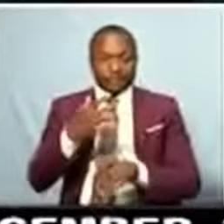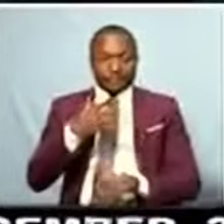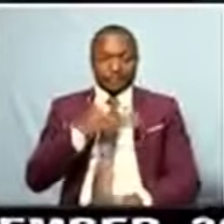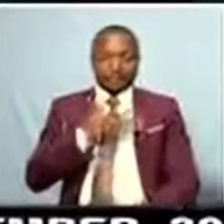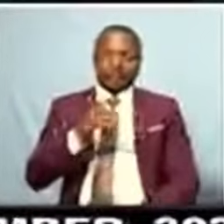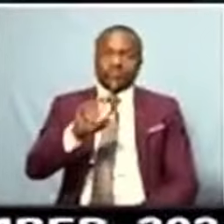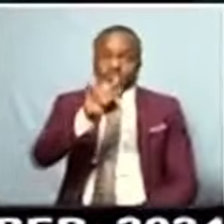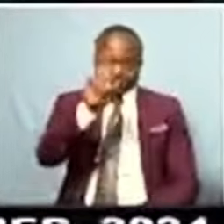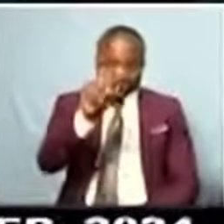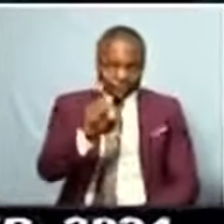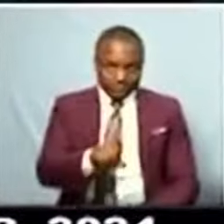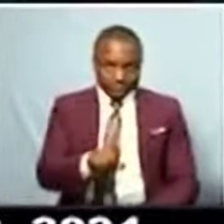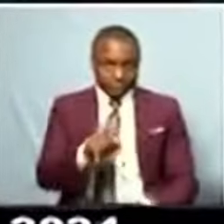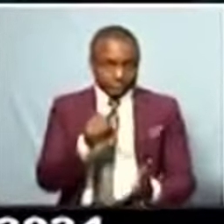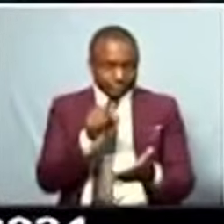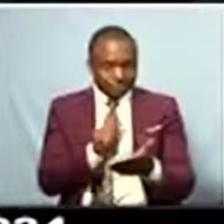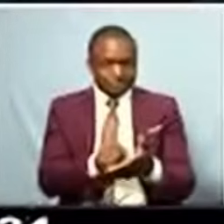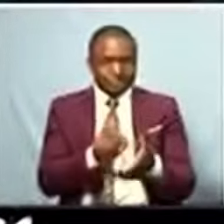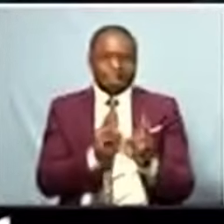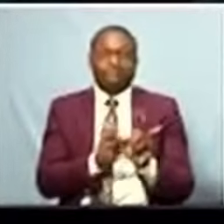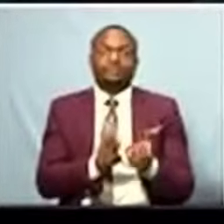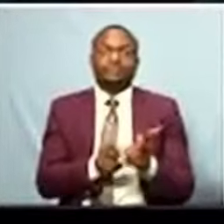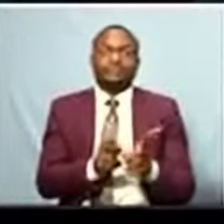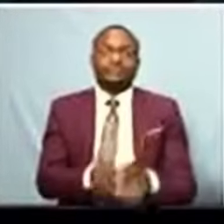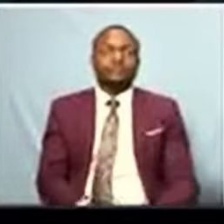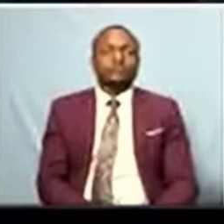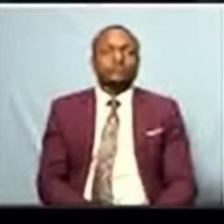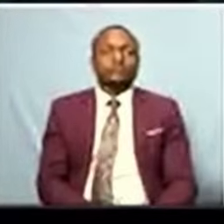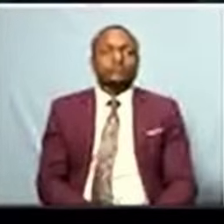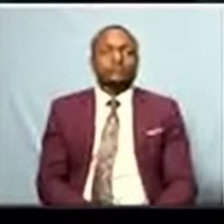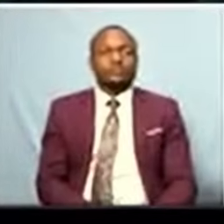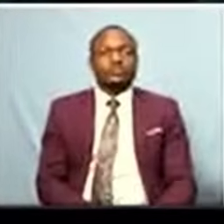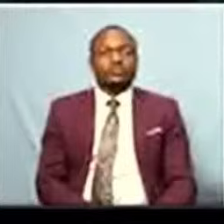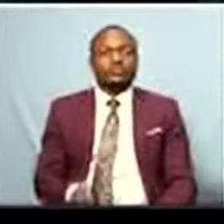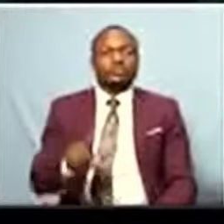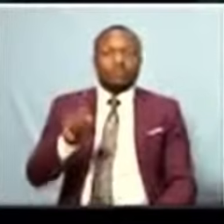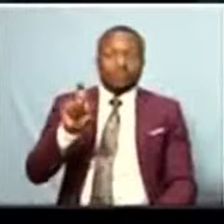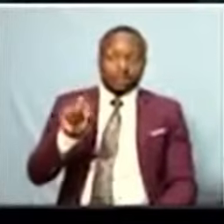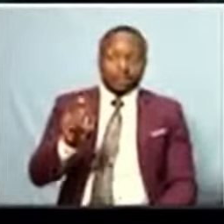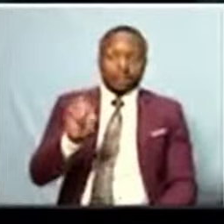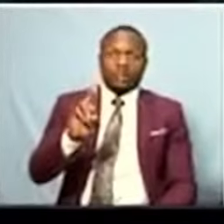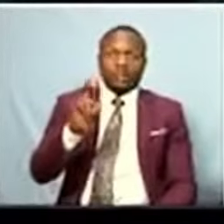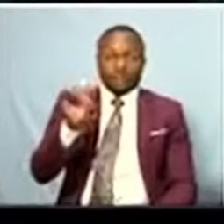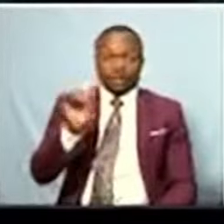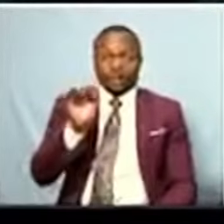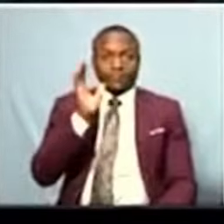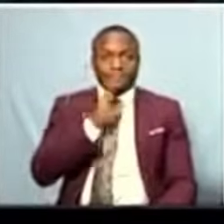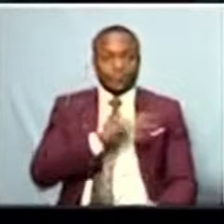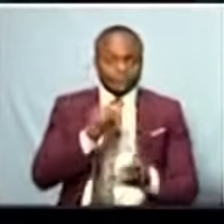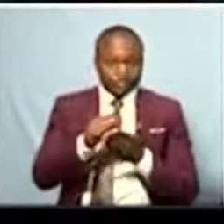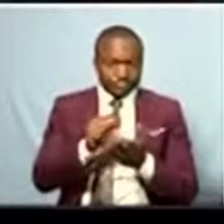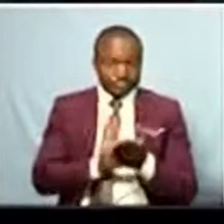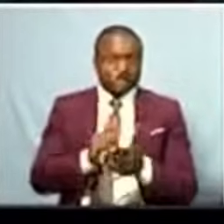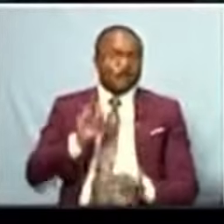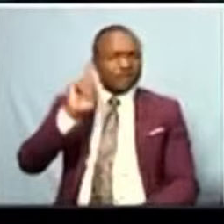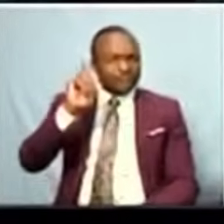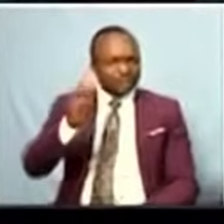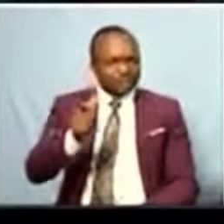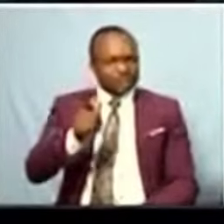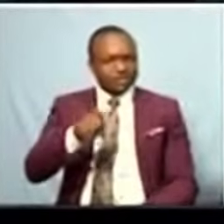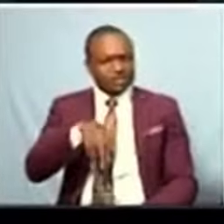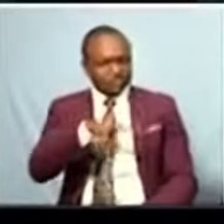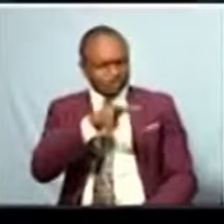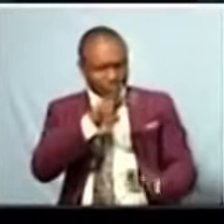that based on this response, the X-ray was tested and later on it was observed